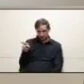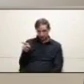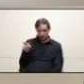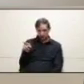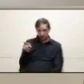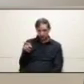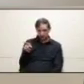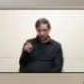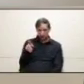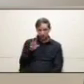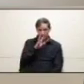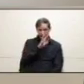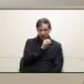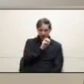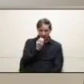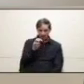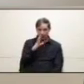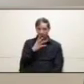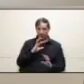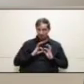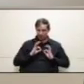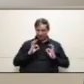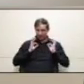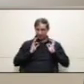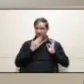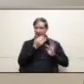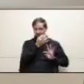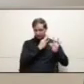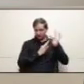Could the MM and or the mayor speak to us about that?